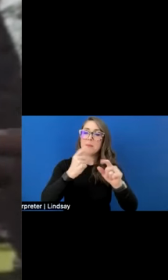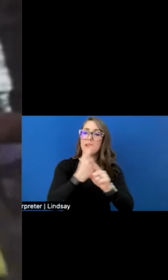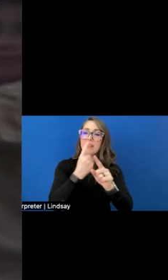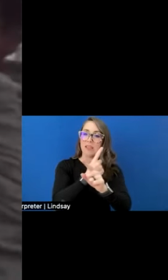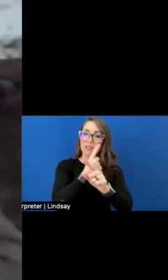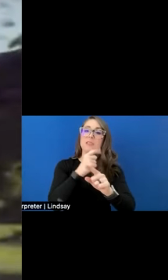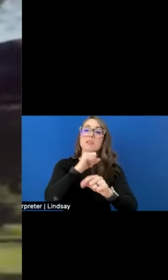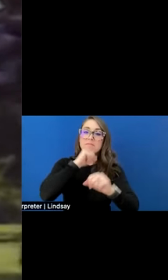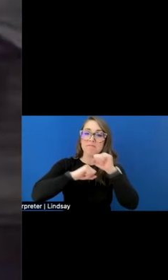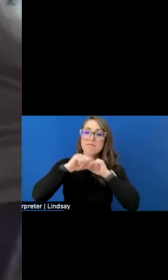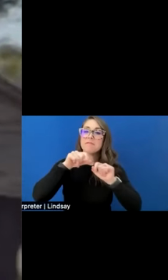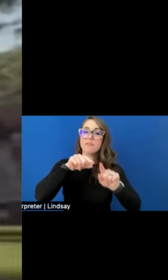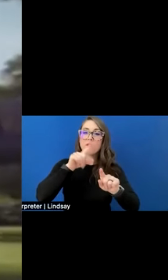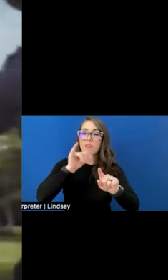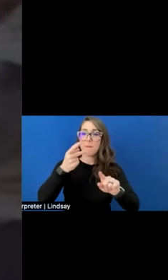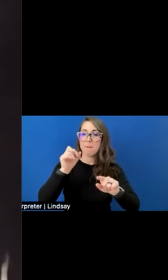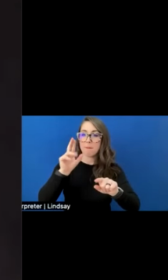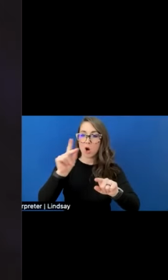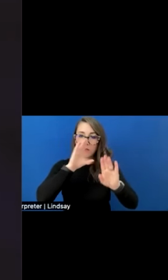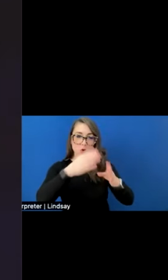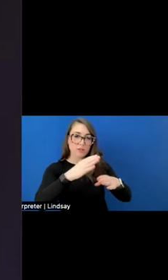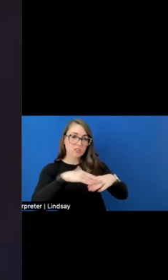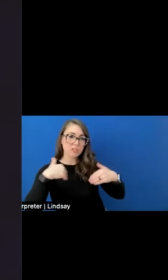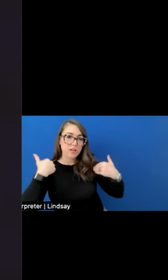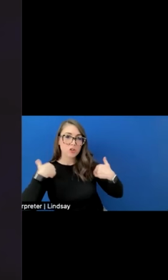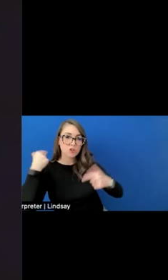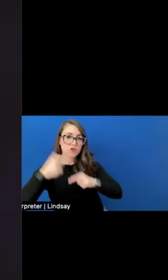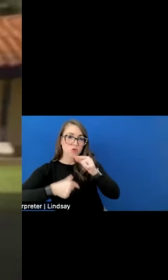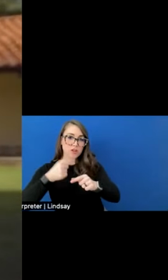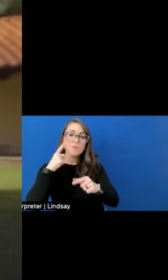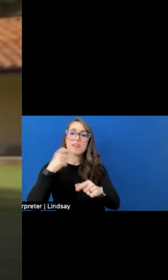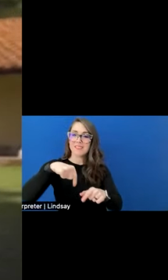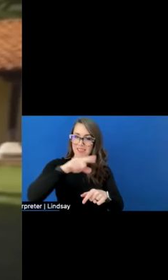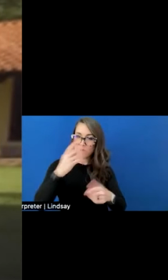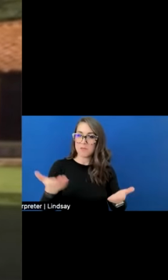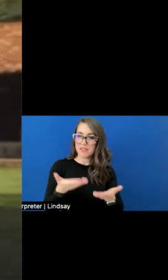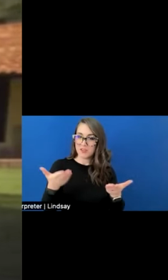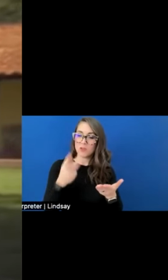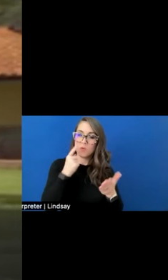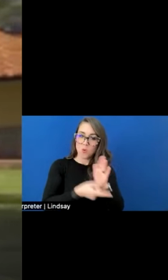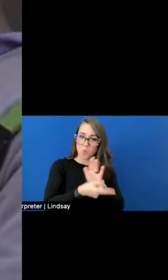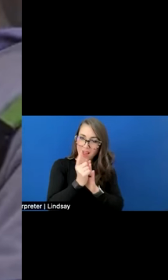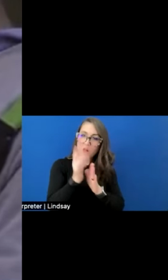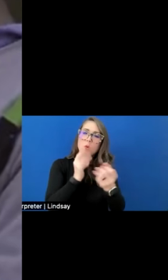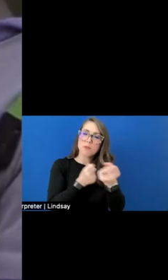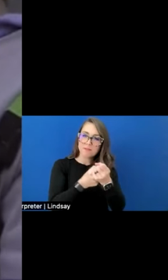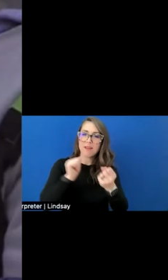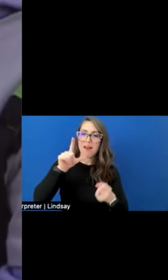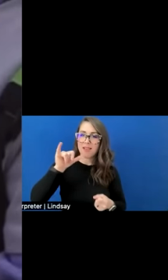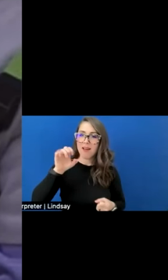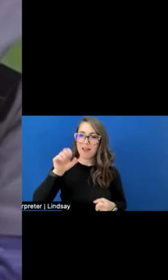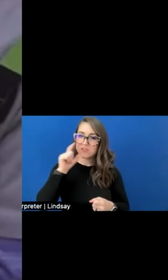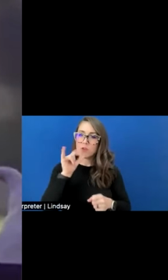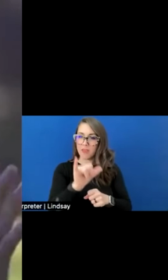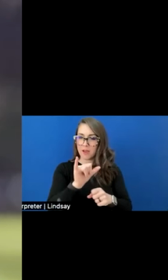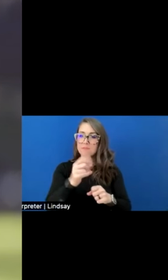around a long time and they're going to be allies of protection of the park. And once again, like in the case of